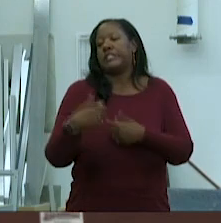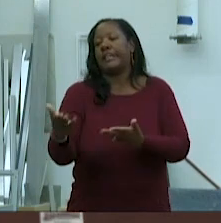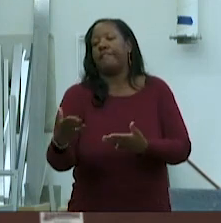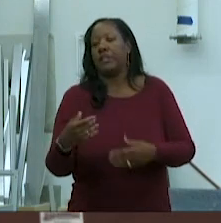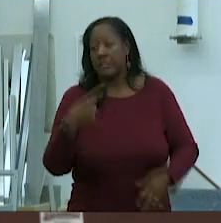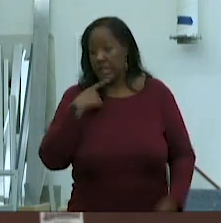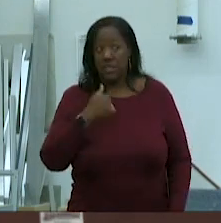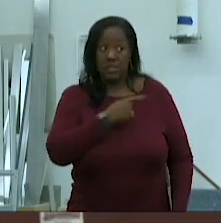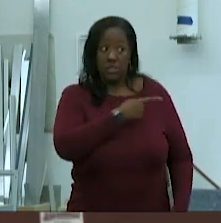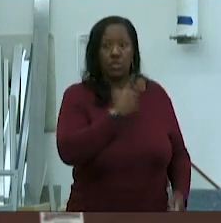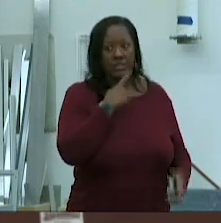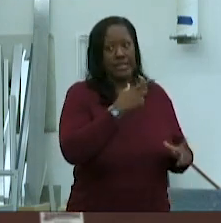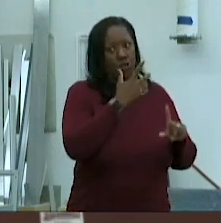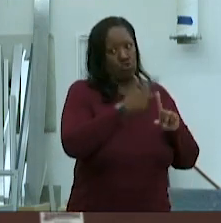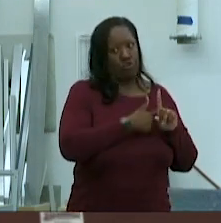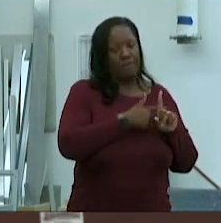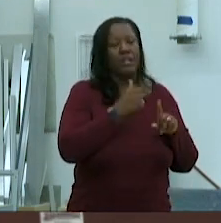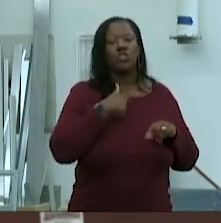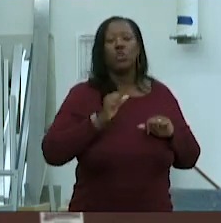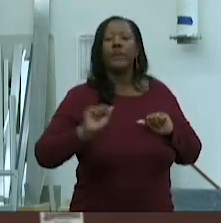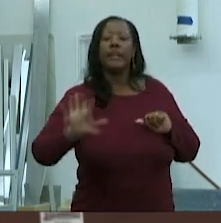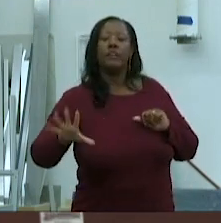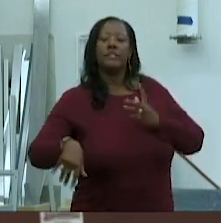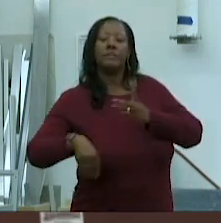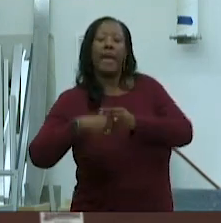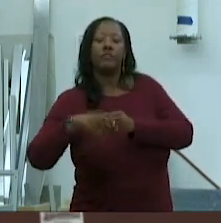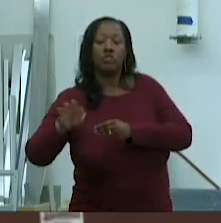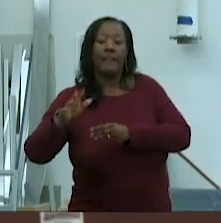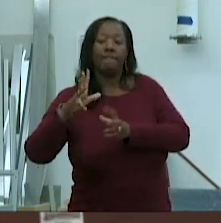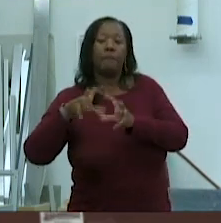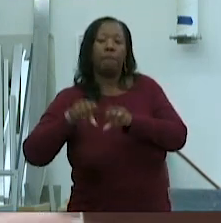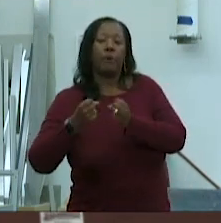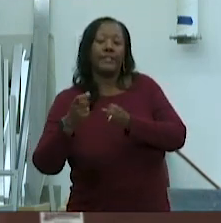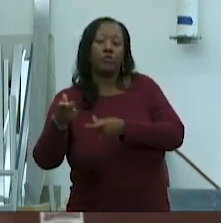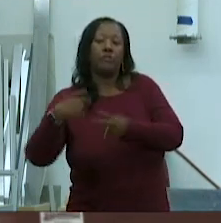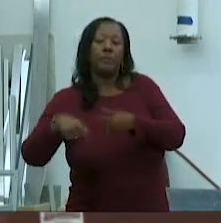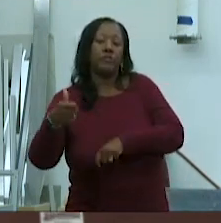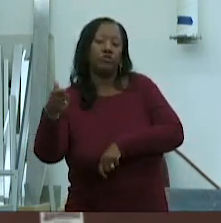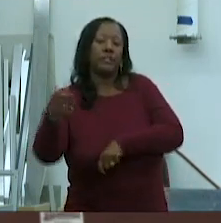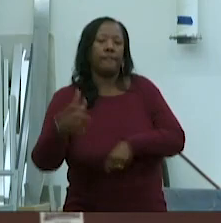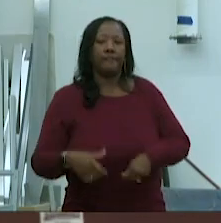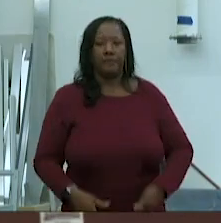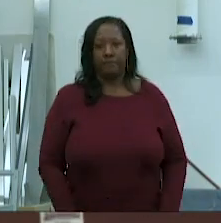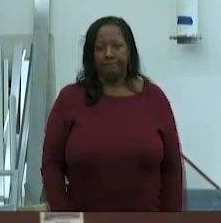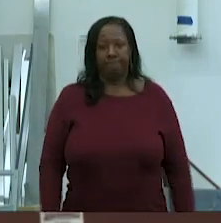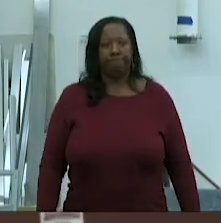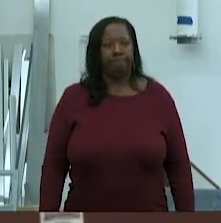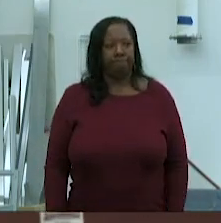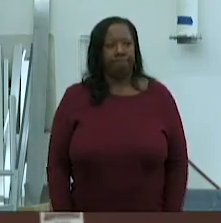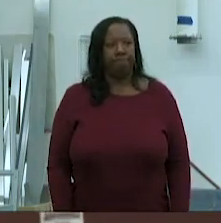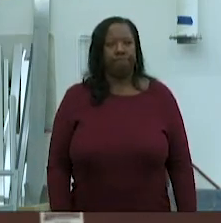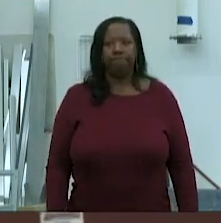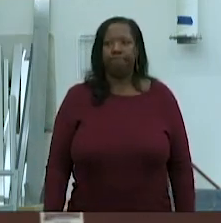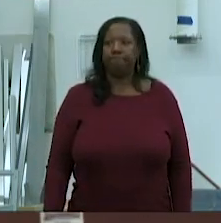3 months to make this, or you can have a few right now, and as things go wrong, you'll be able to replace them. So, yeah.